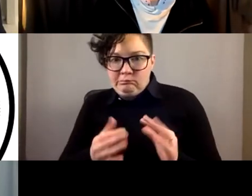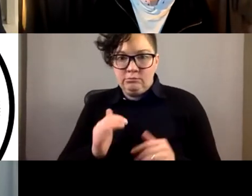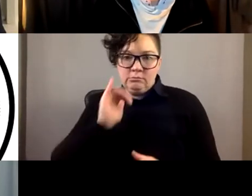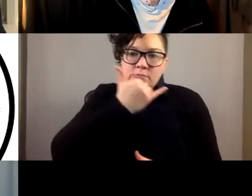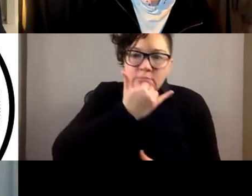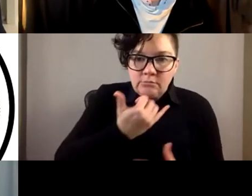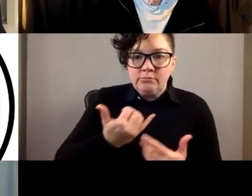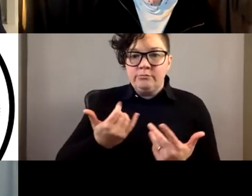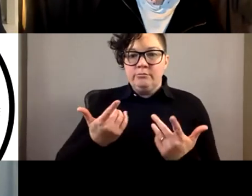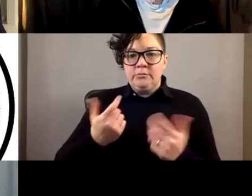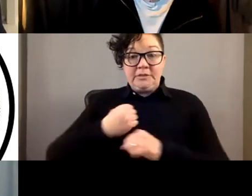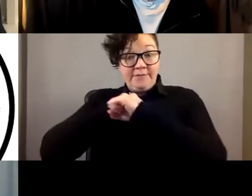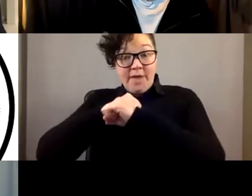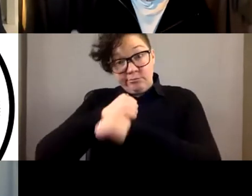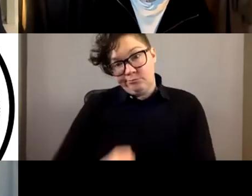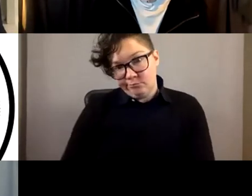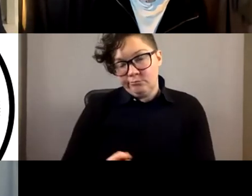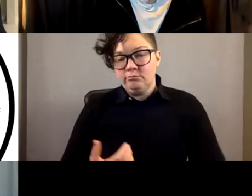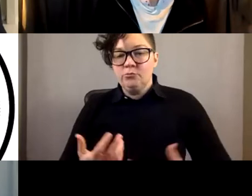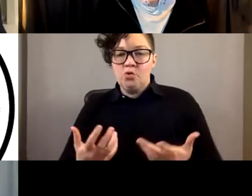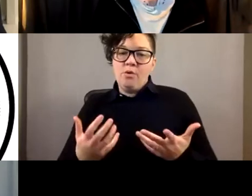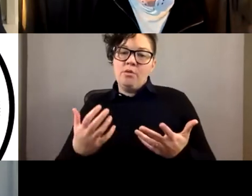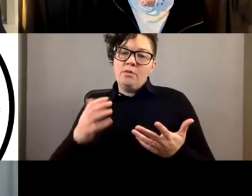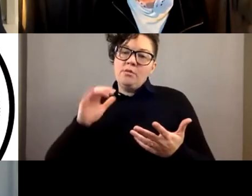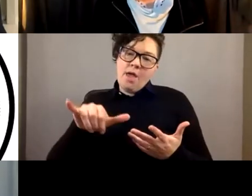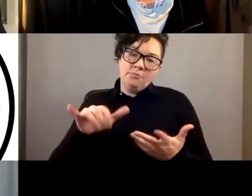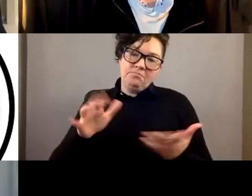to lower our defenses. So